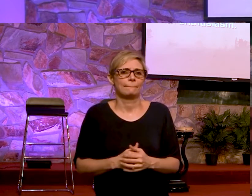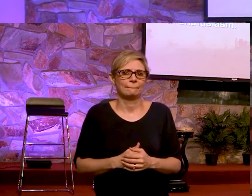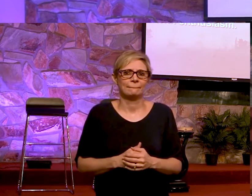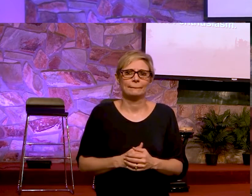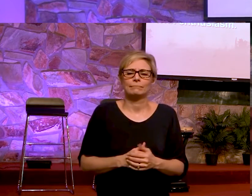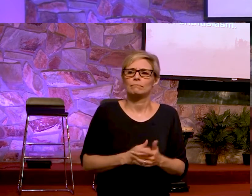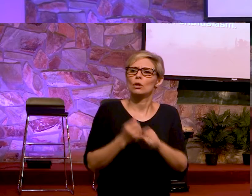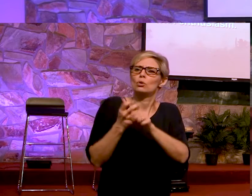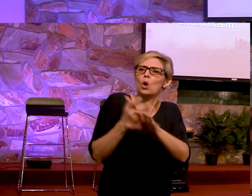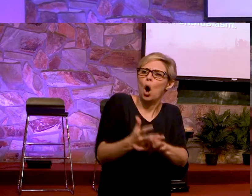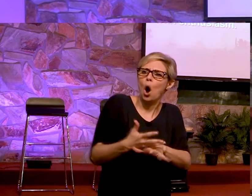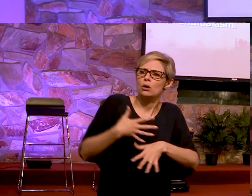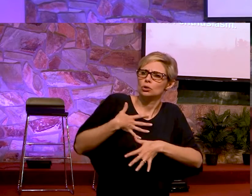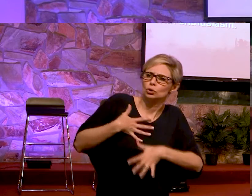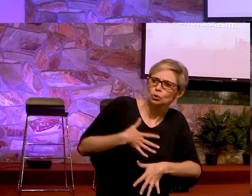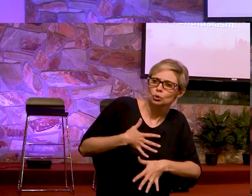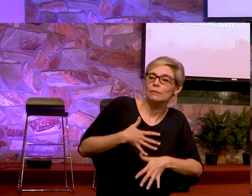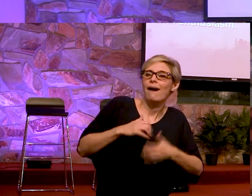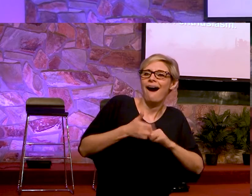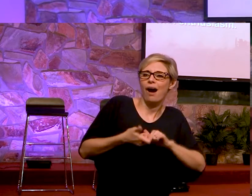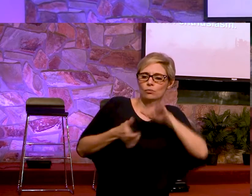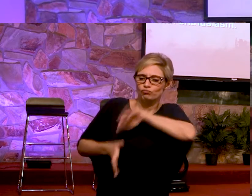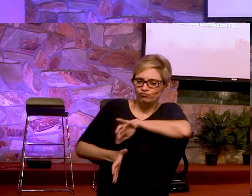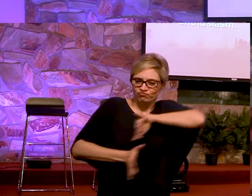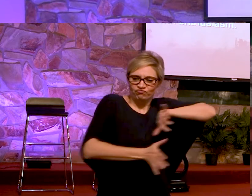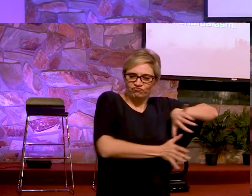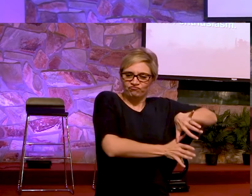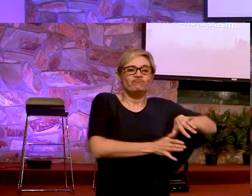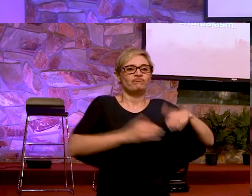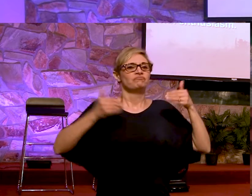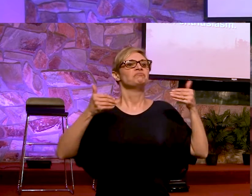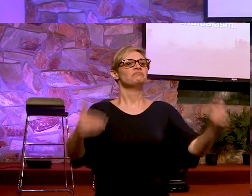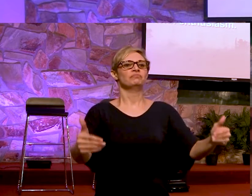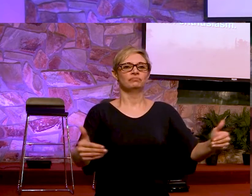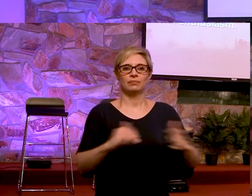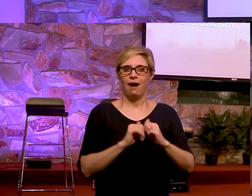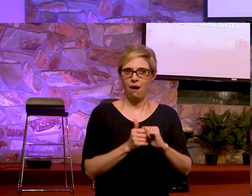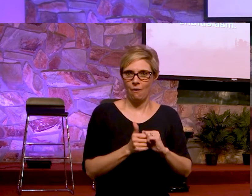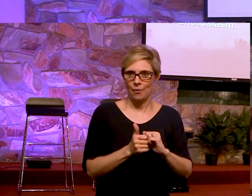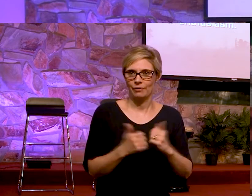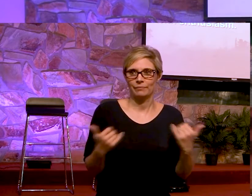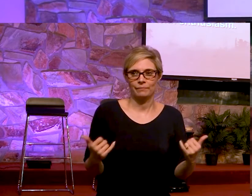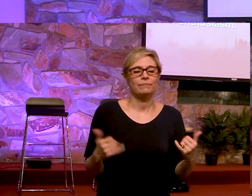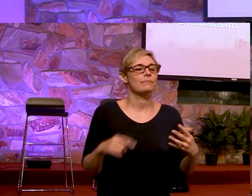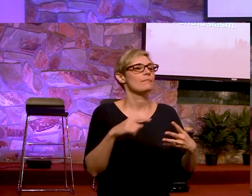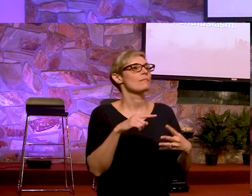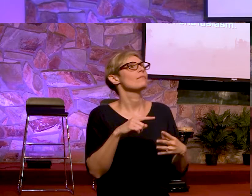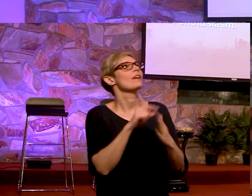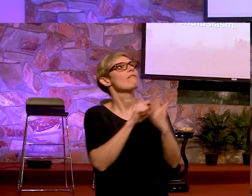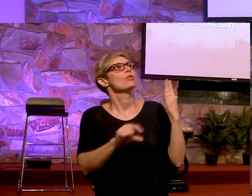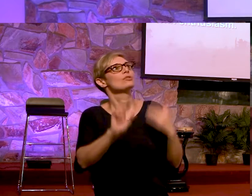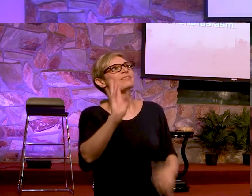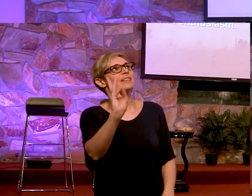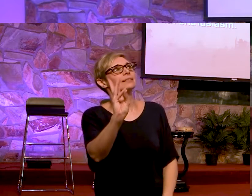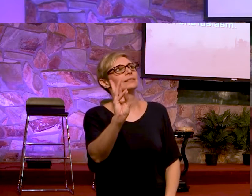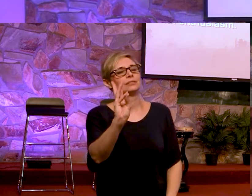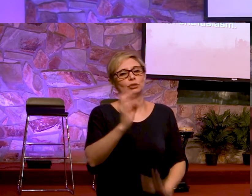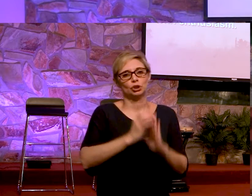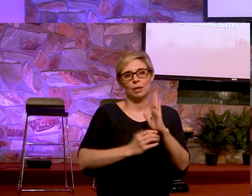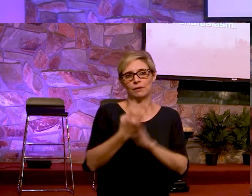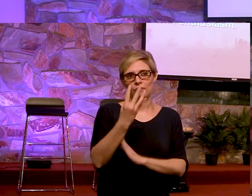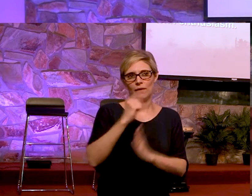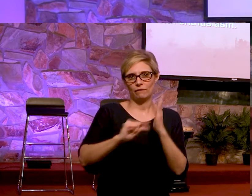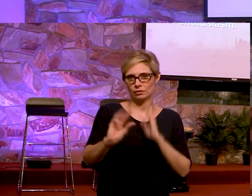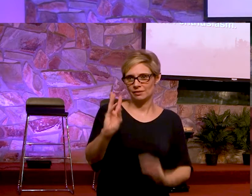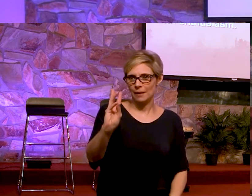of discouragement and how to overcome discouragement in our own life. Look at verse 6. This is an